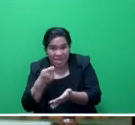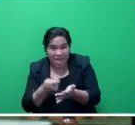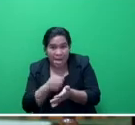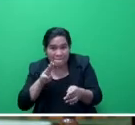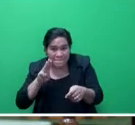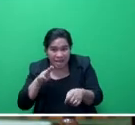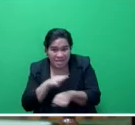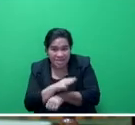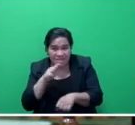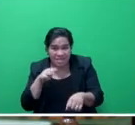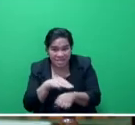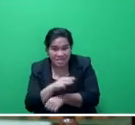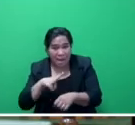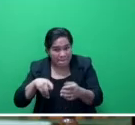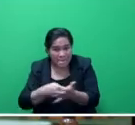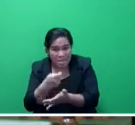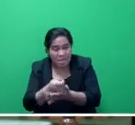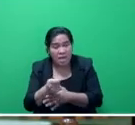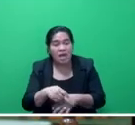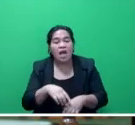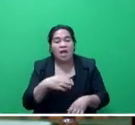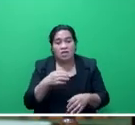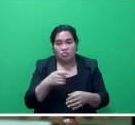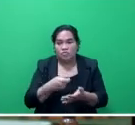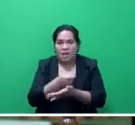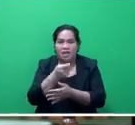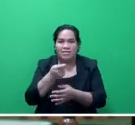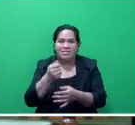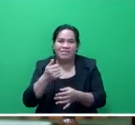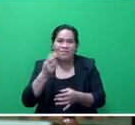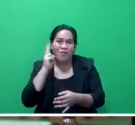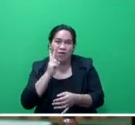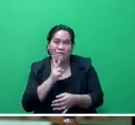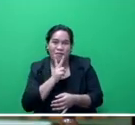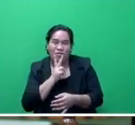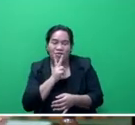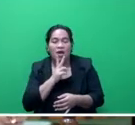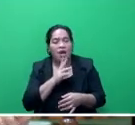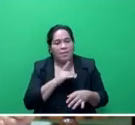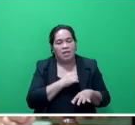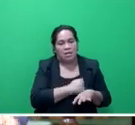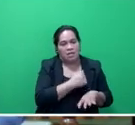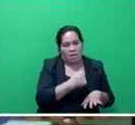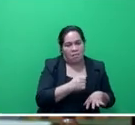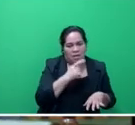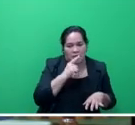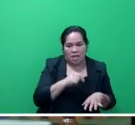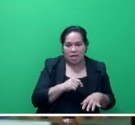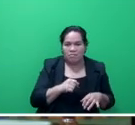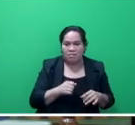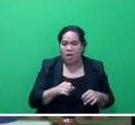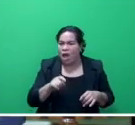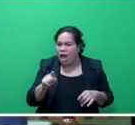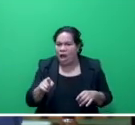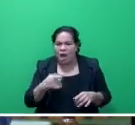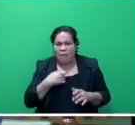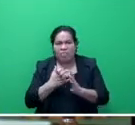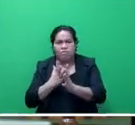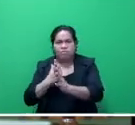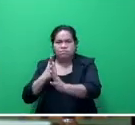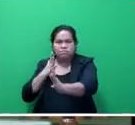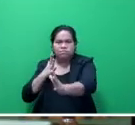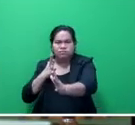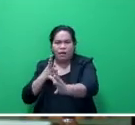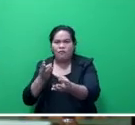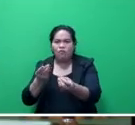year in conjunction with Vodafone. So people have more opportunity rather than having to queue up in a line to get cash out, they can